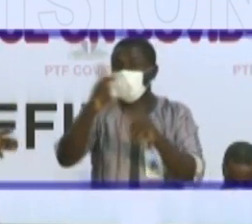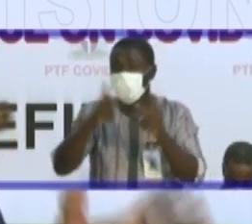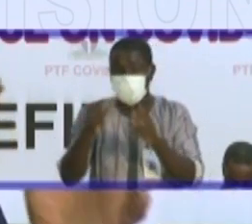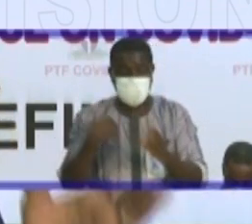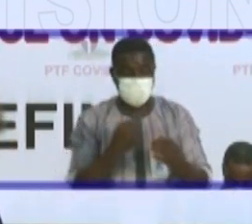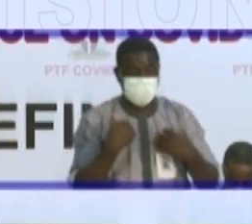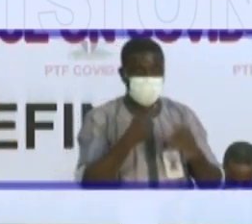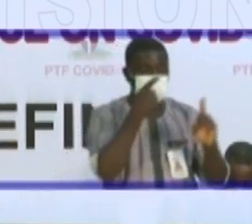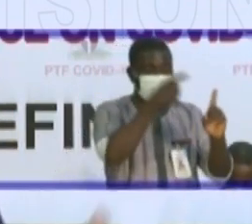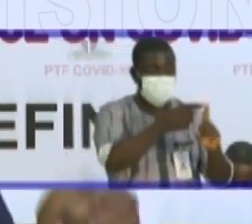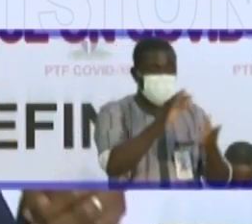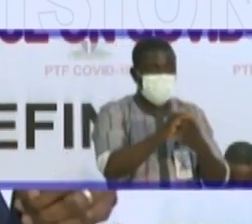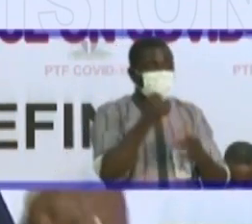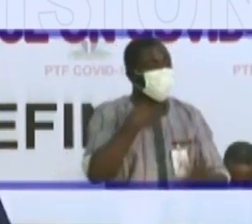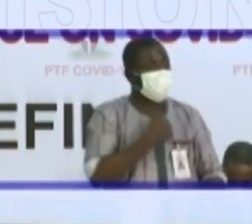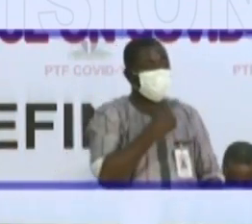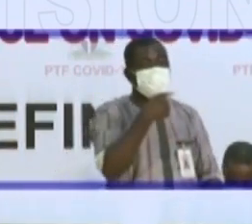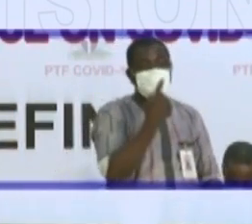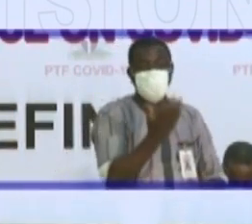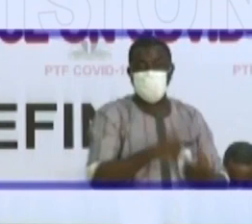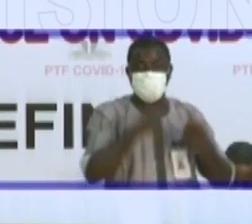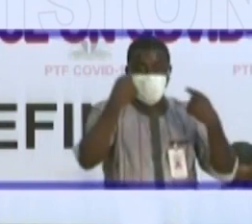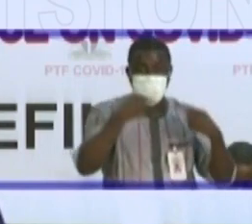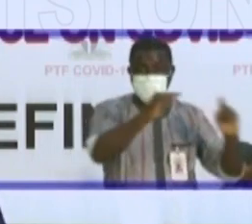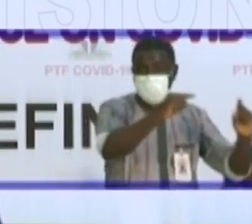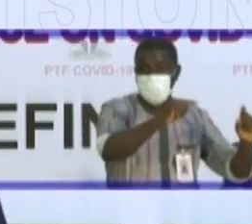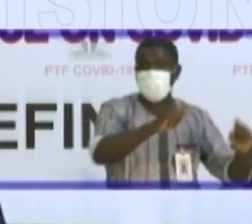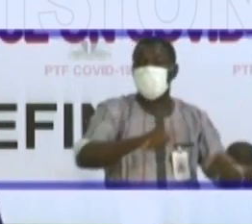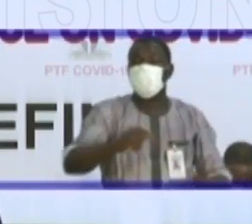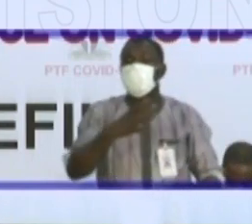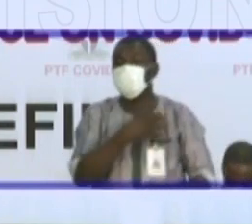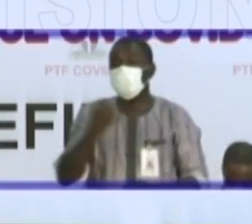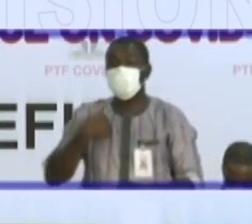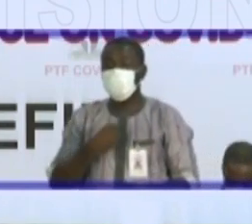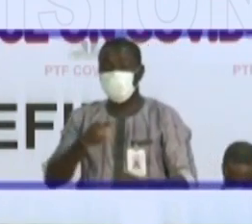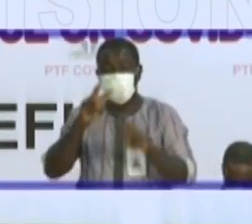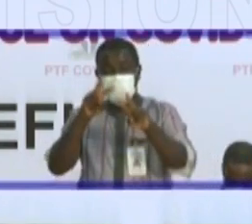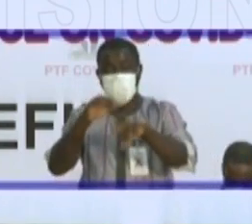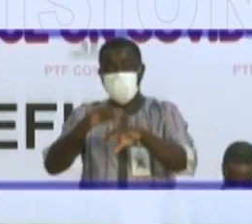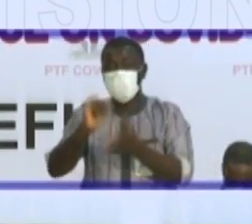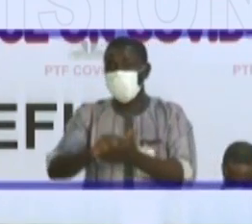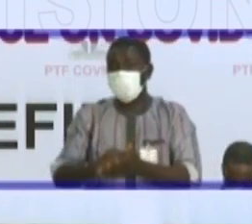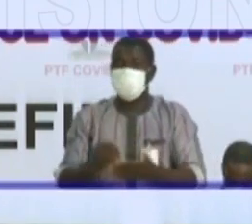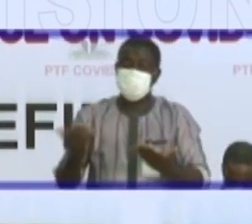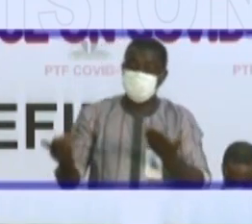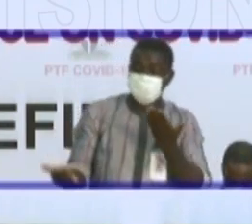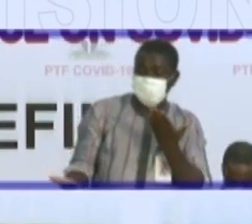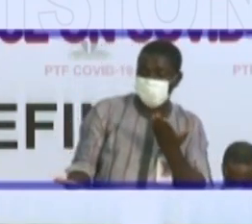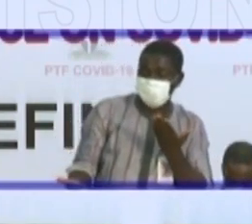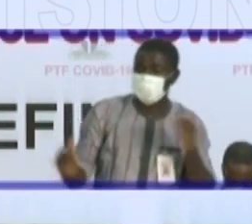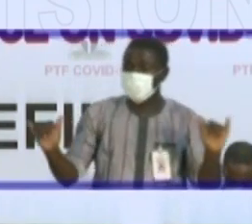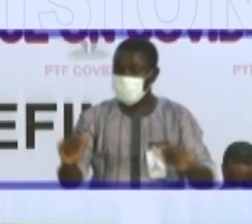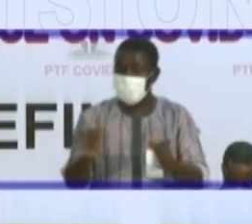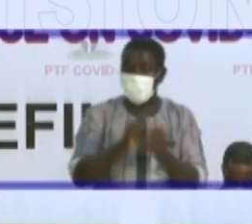objectives that were stated that we wanted to achieve, and we are looking at that vis-a-vis the times that